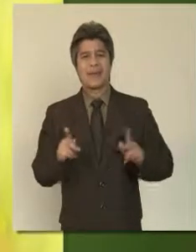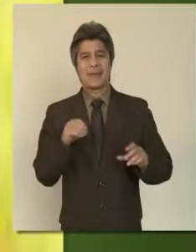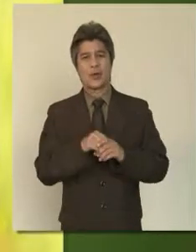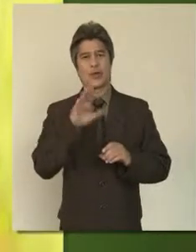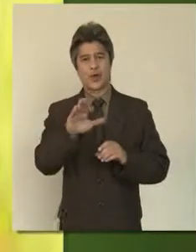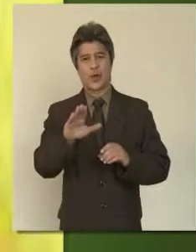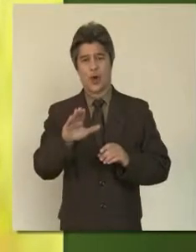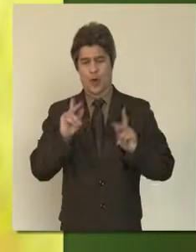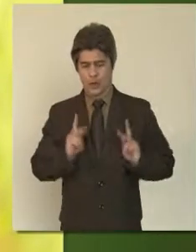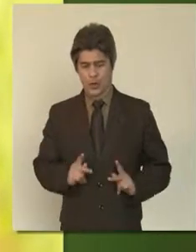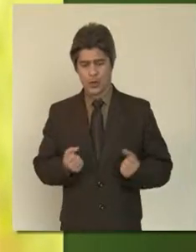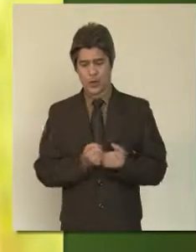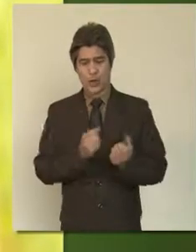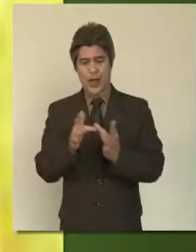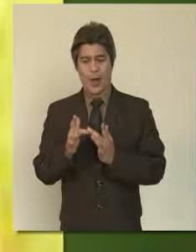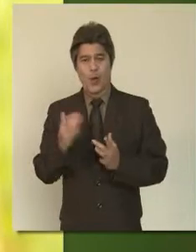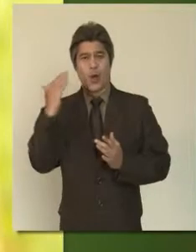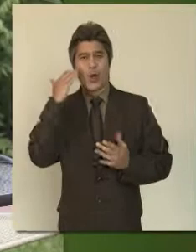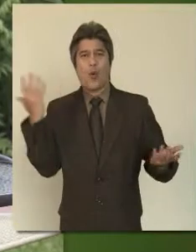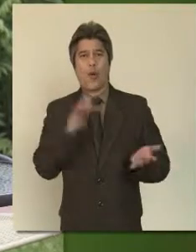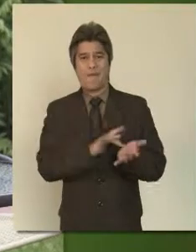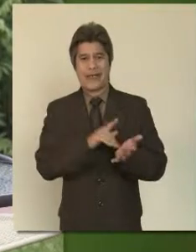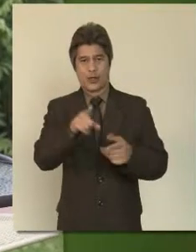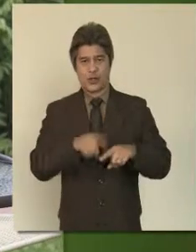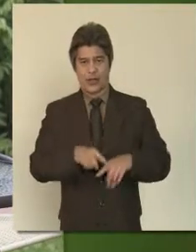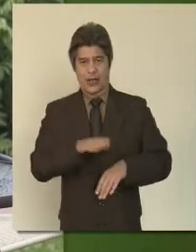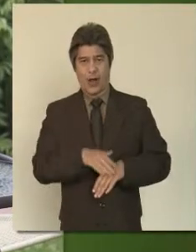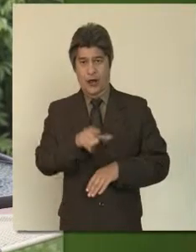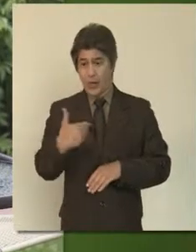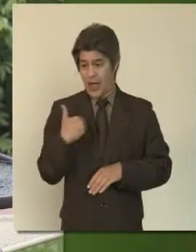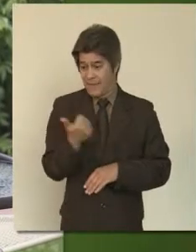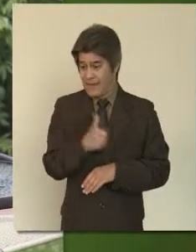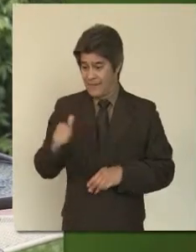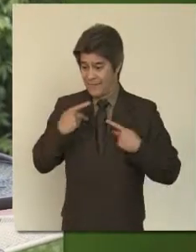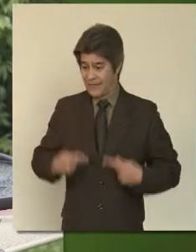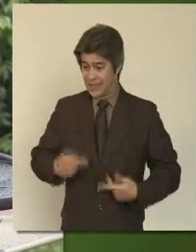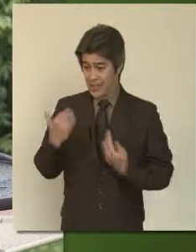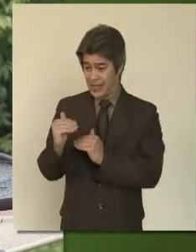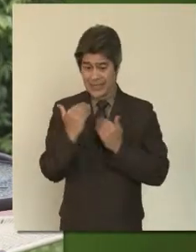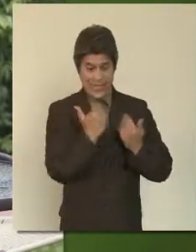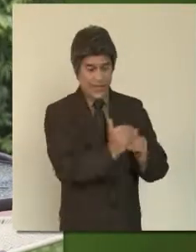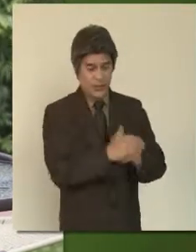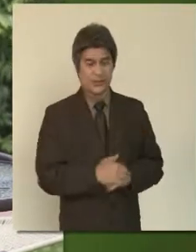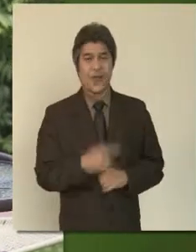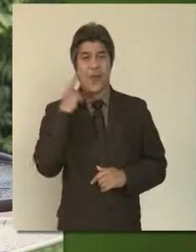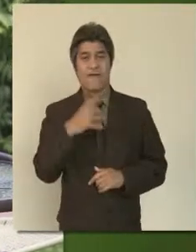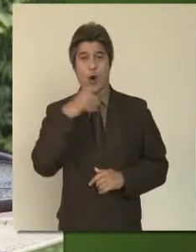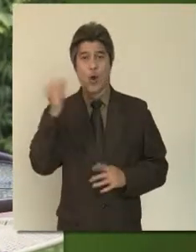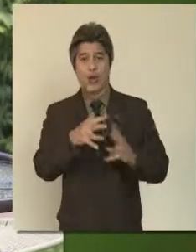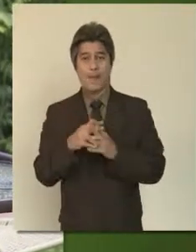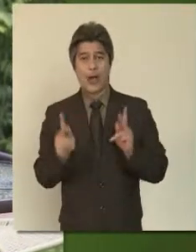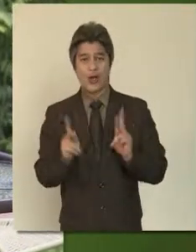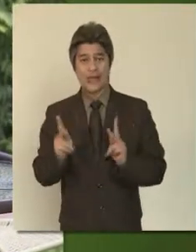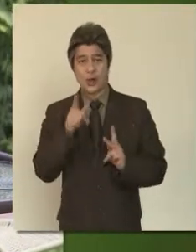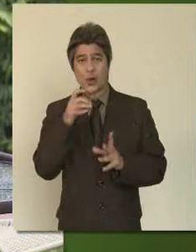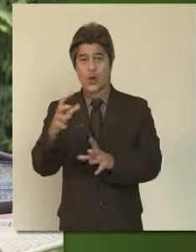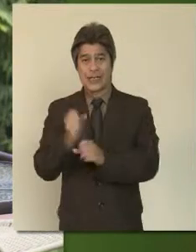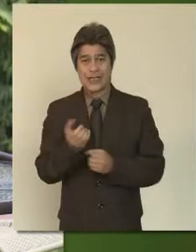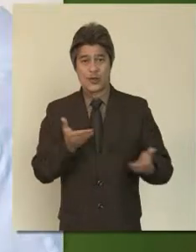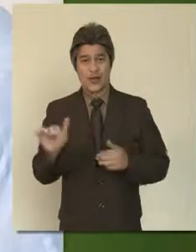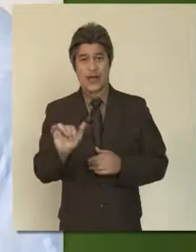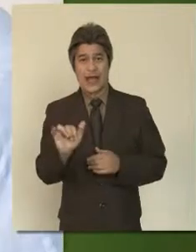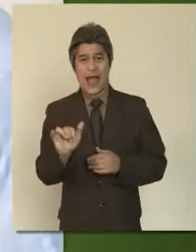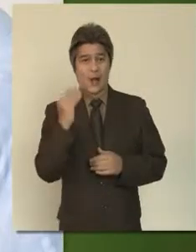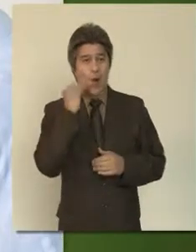Let the people in your personal support network know what medicines you rely on, and if you have any physical limitations. For older Americans who